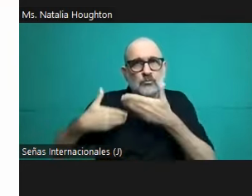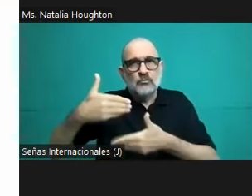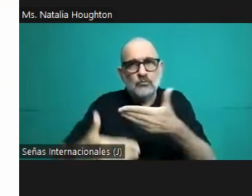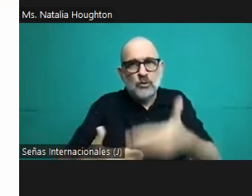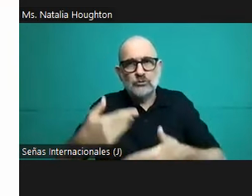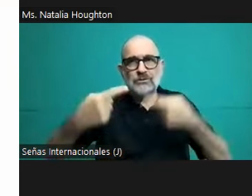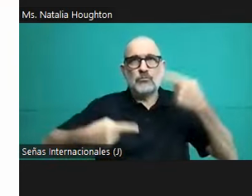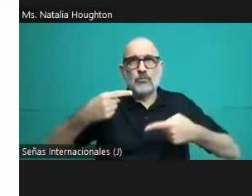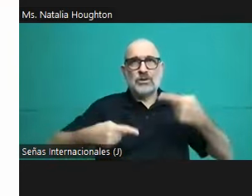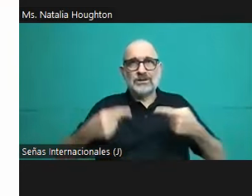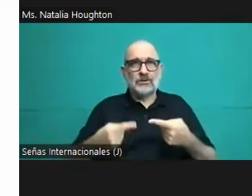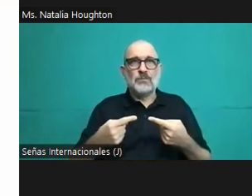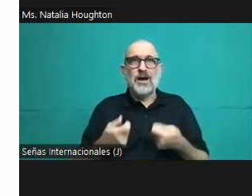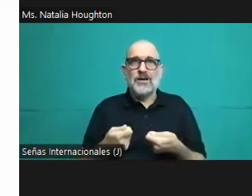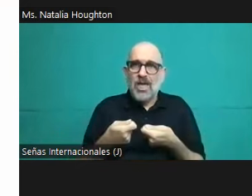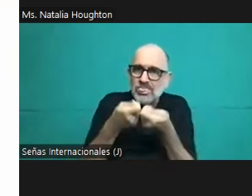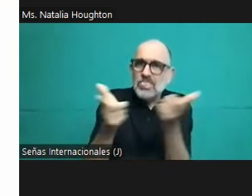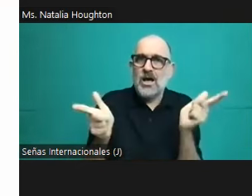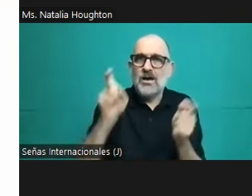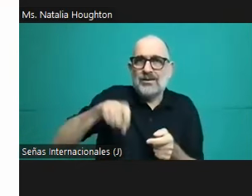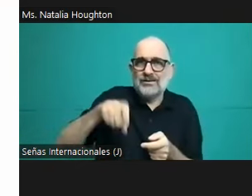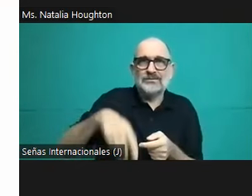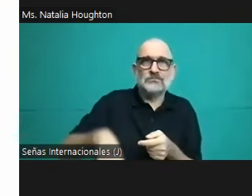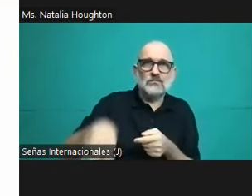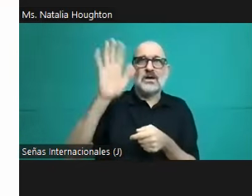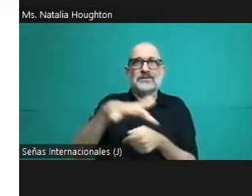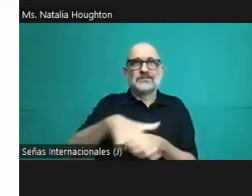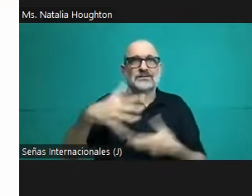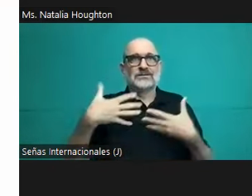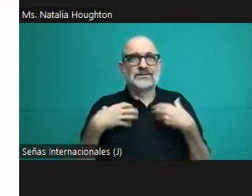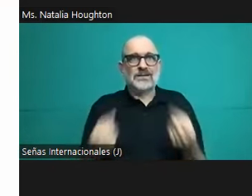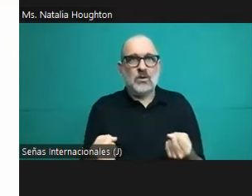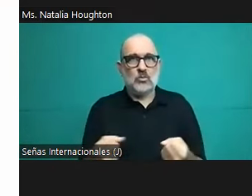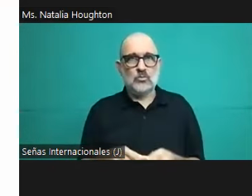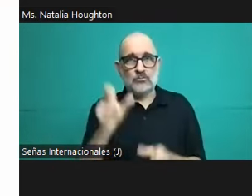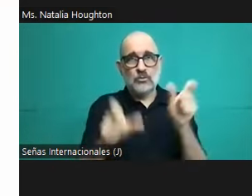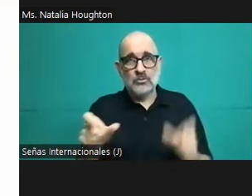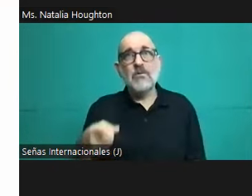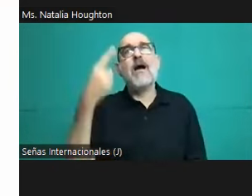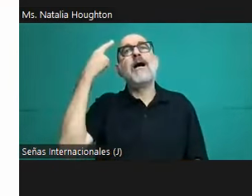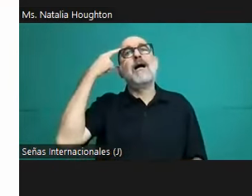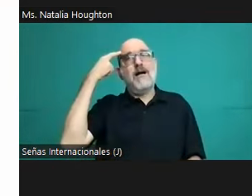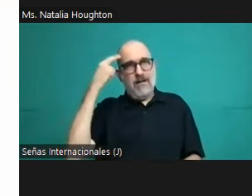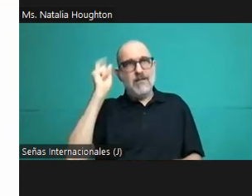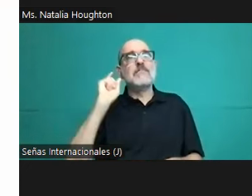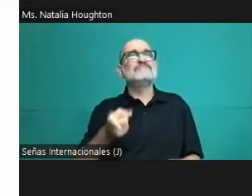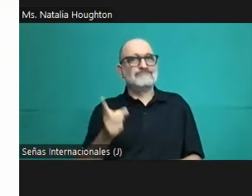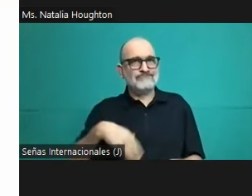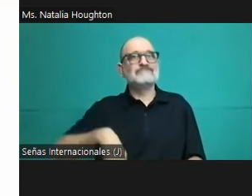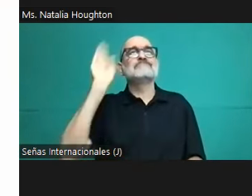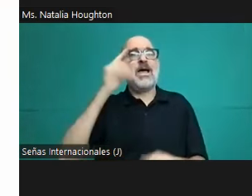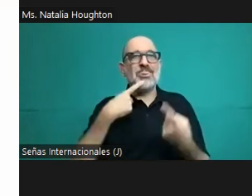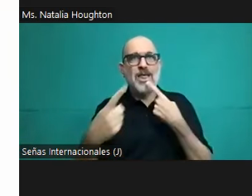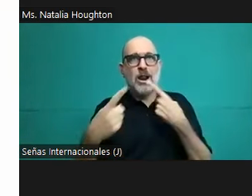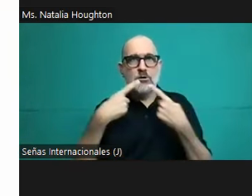previous 2 decades. And this allowed us to set up a dialogue with the key actors in each one of the